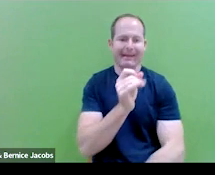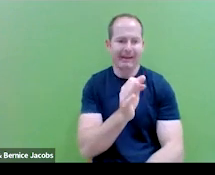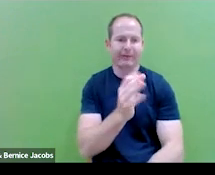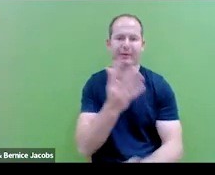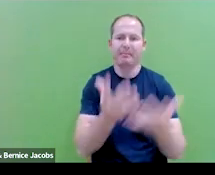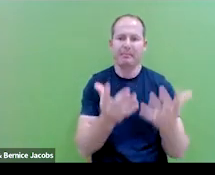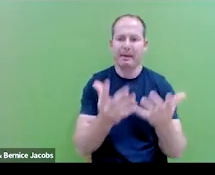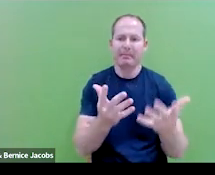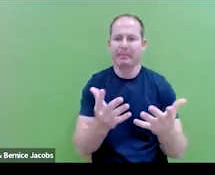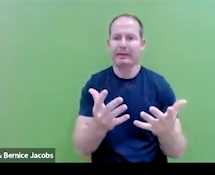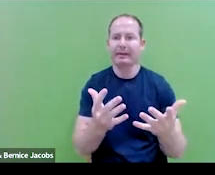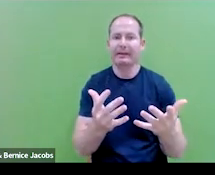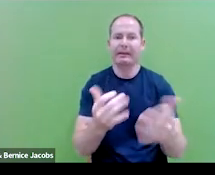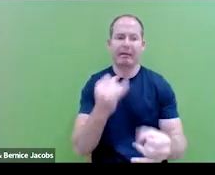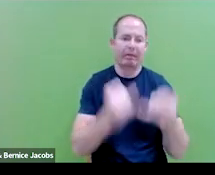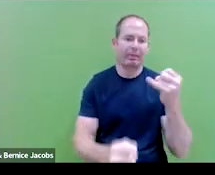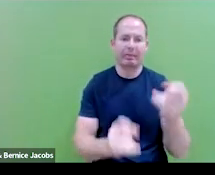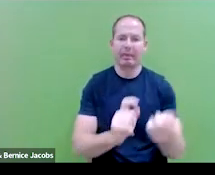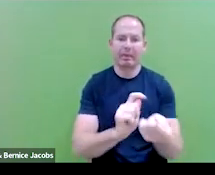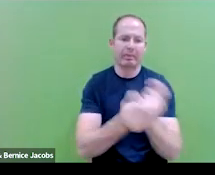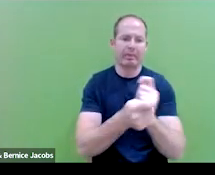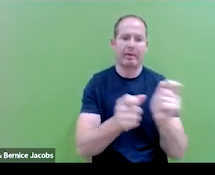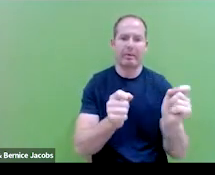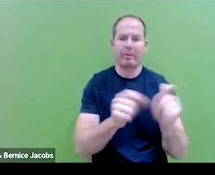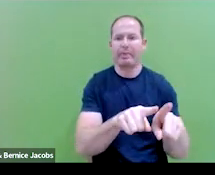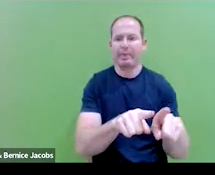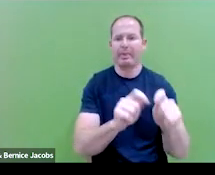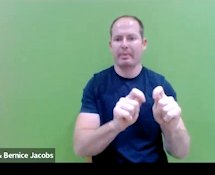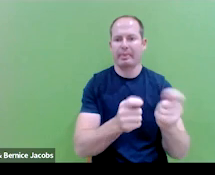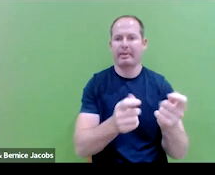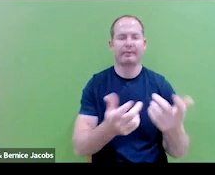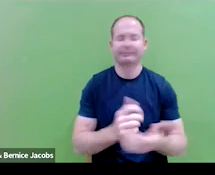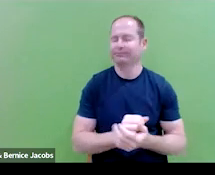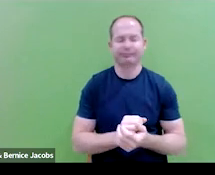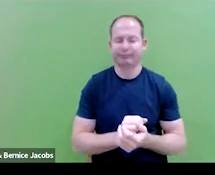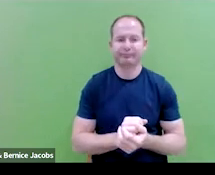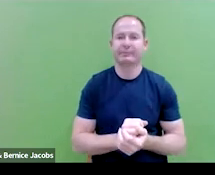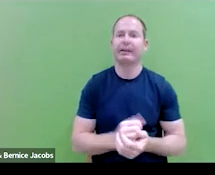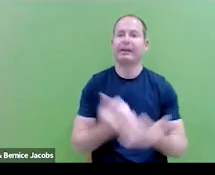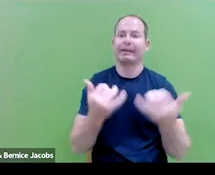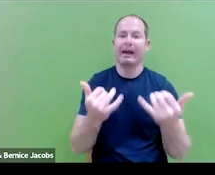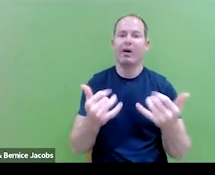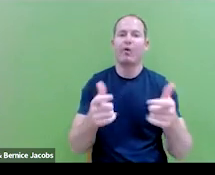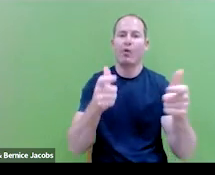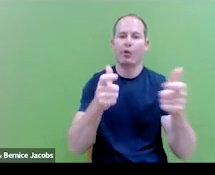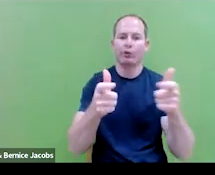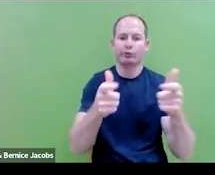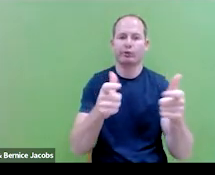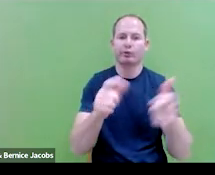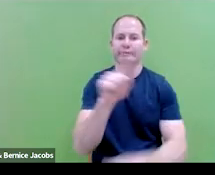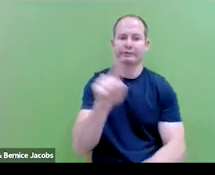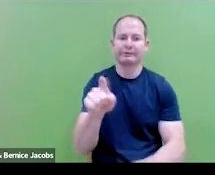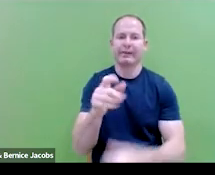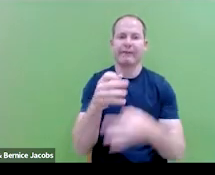of accidental, unintended actions. So this is essentially the Control Z function of life.